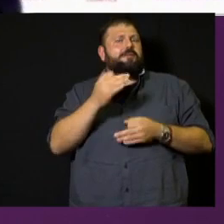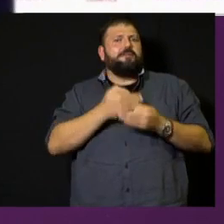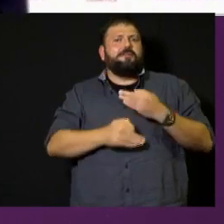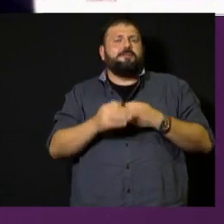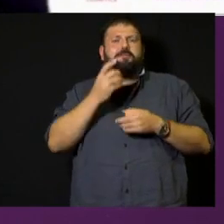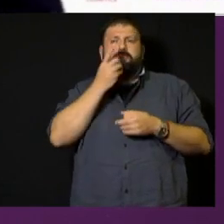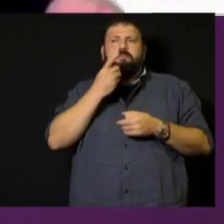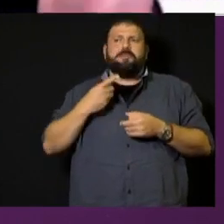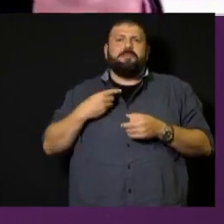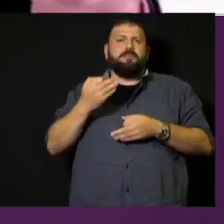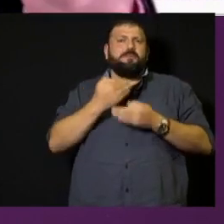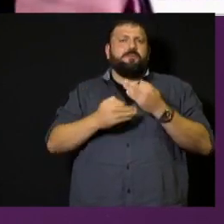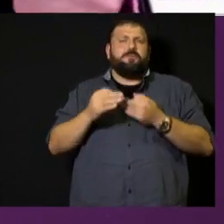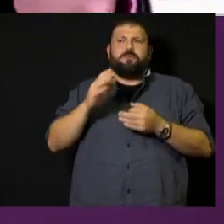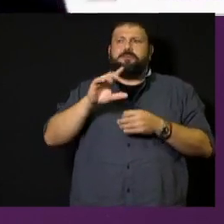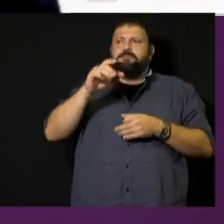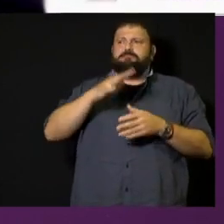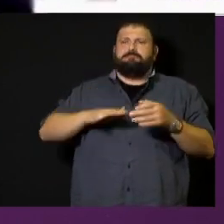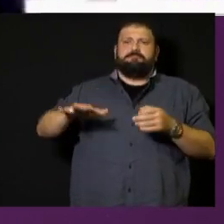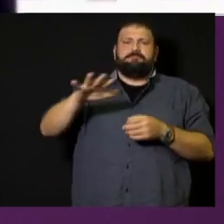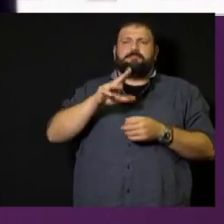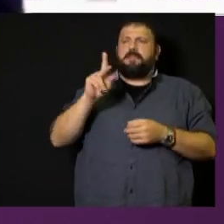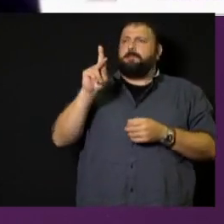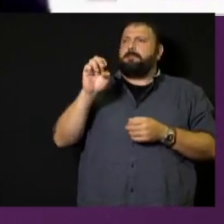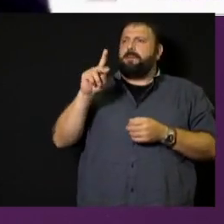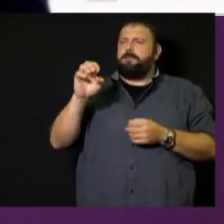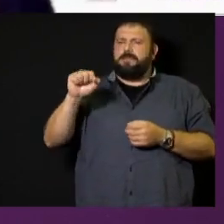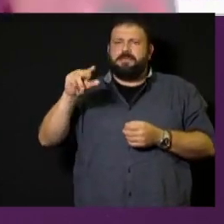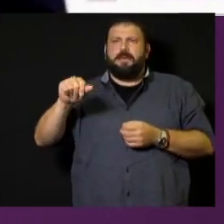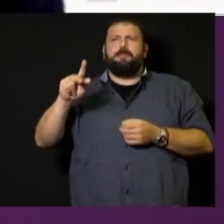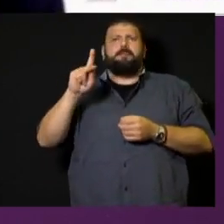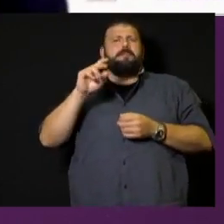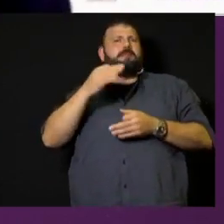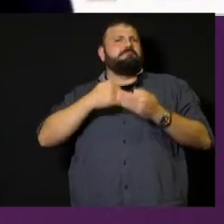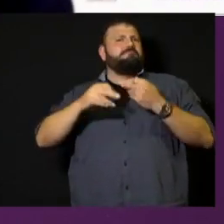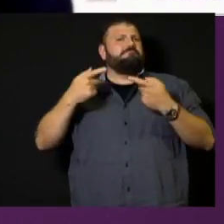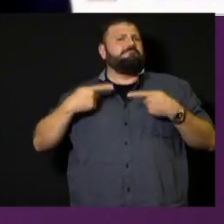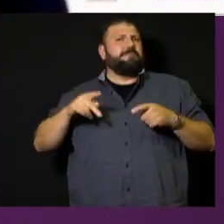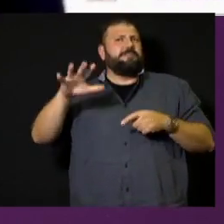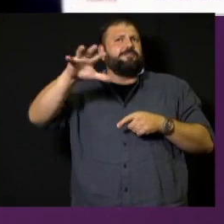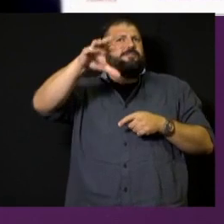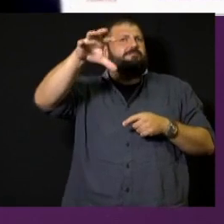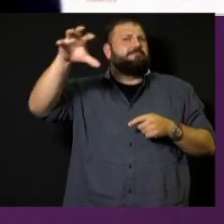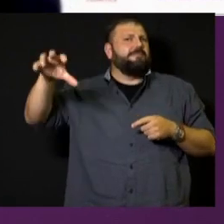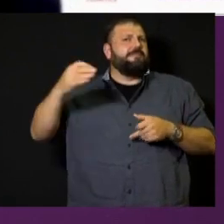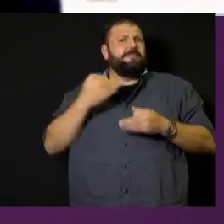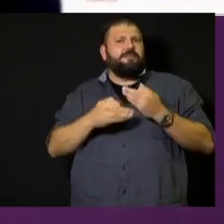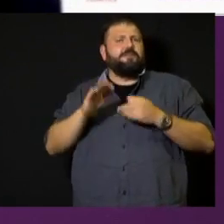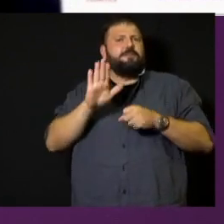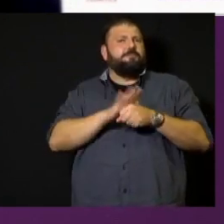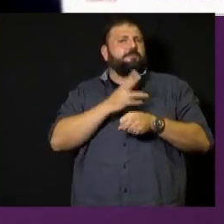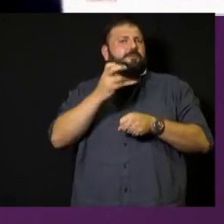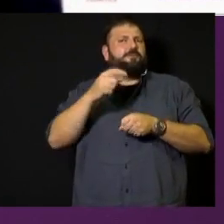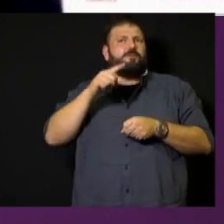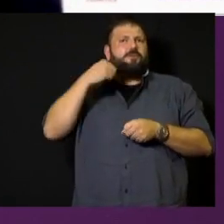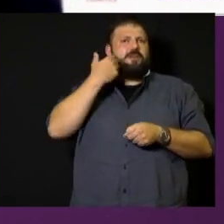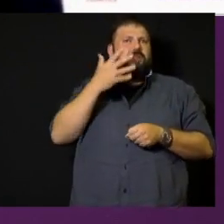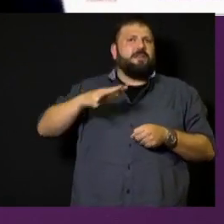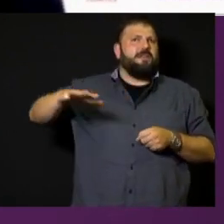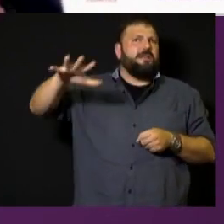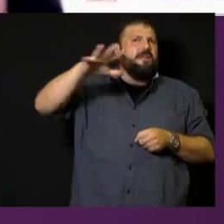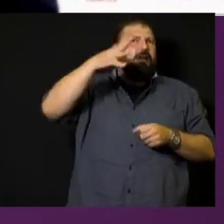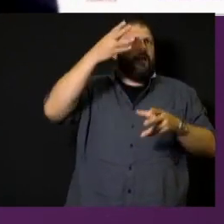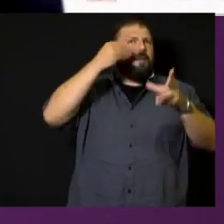we were behind Victor Correa, Pepe Vergara, all my great friends, because I want to